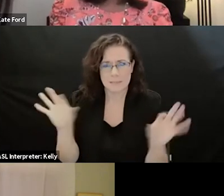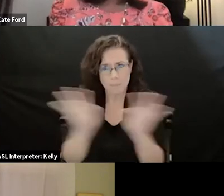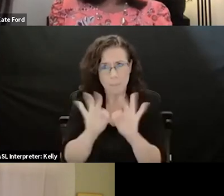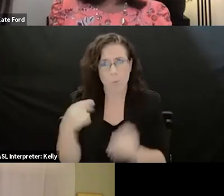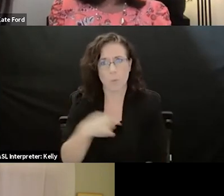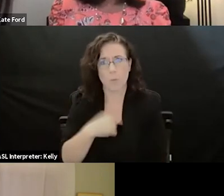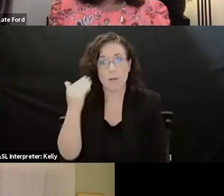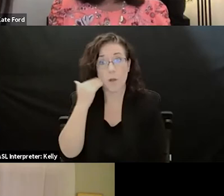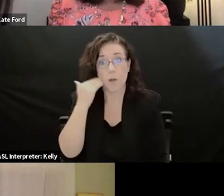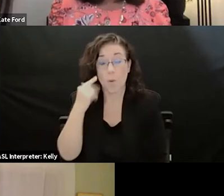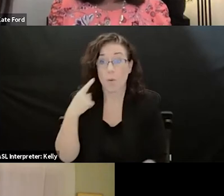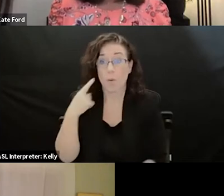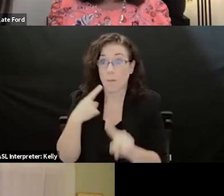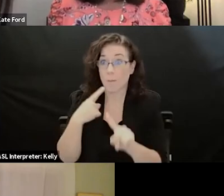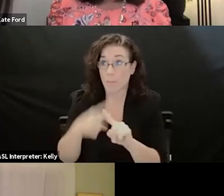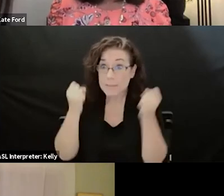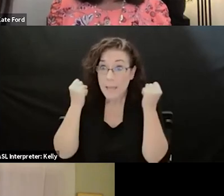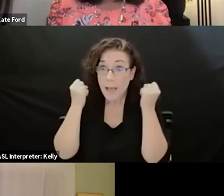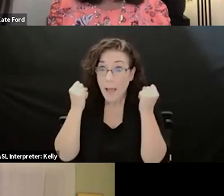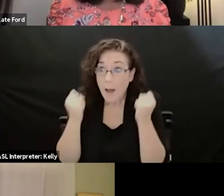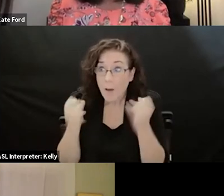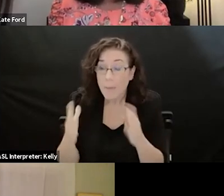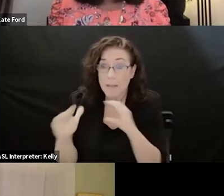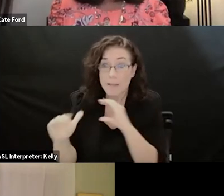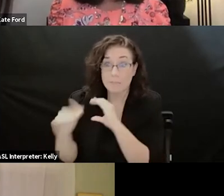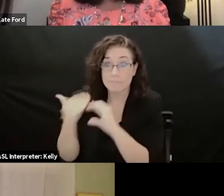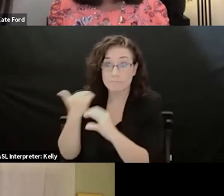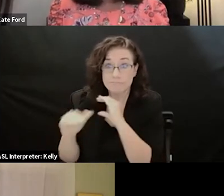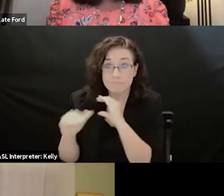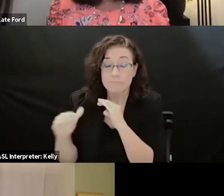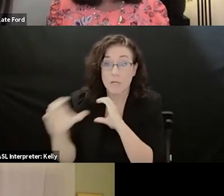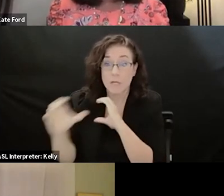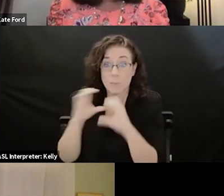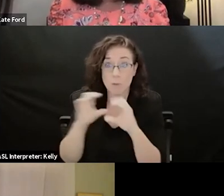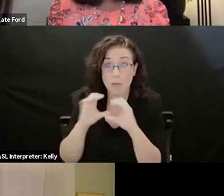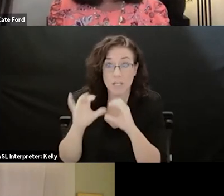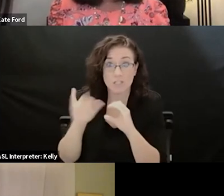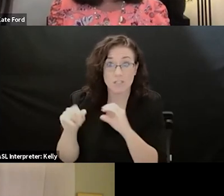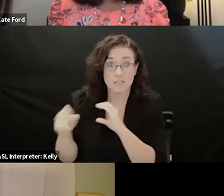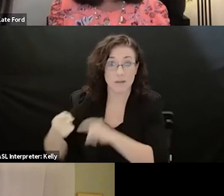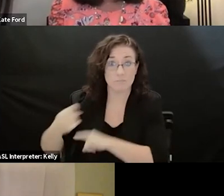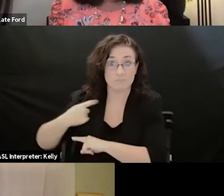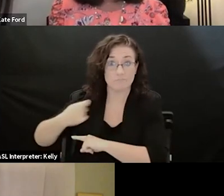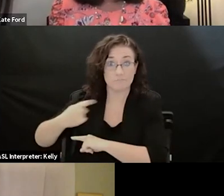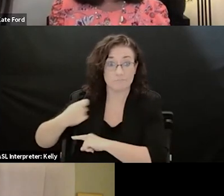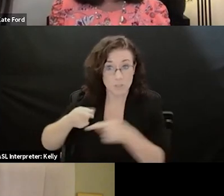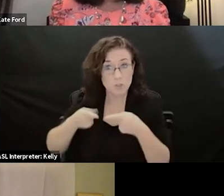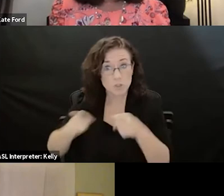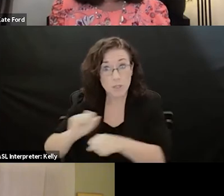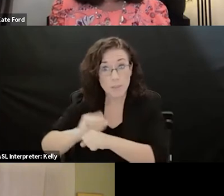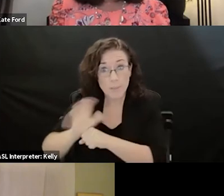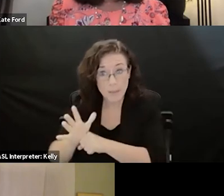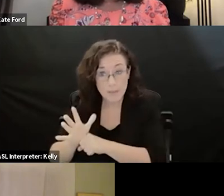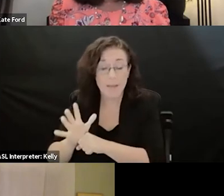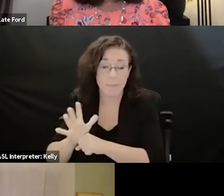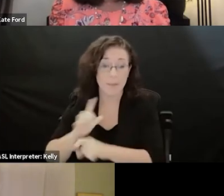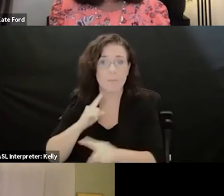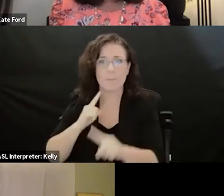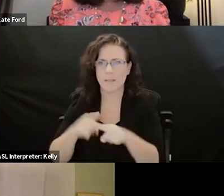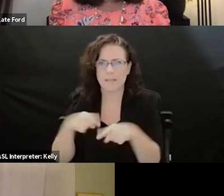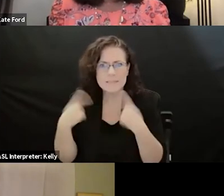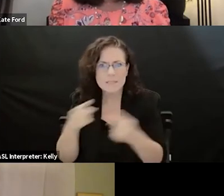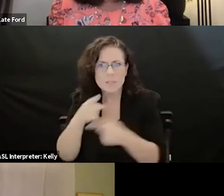volume of communication that has come out of this district uh in during the pandemic but also since you started